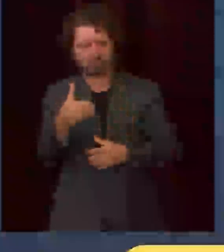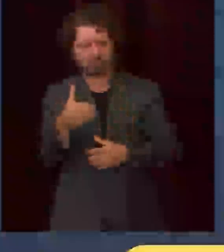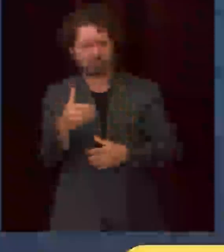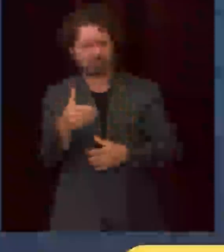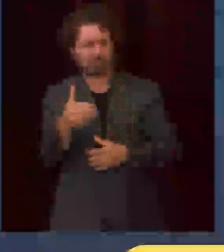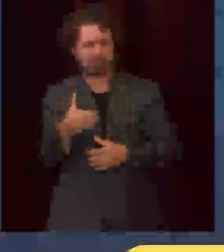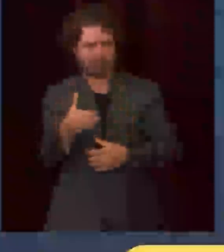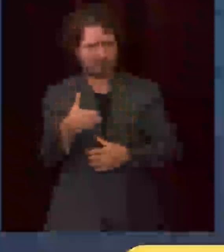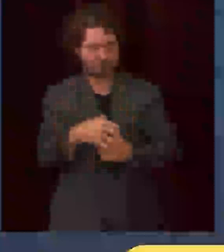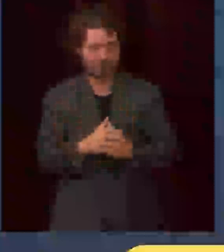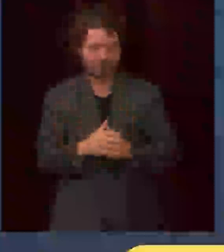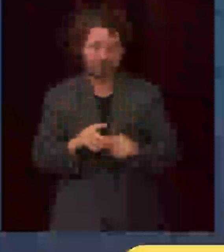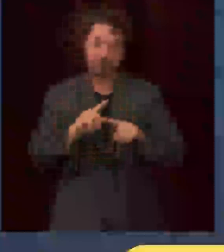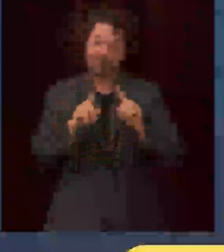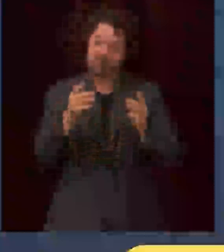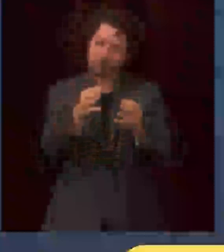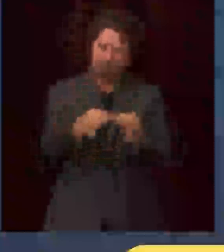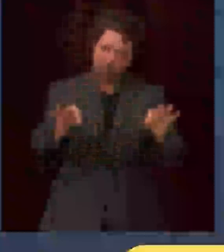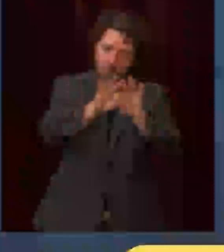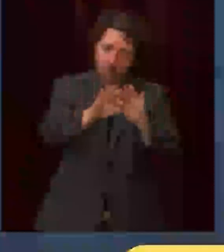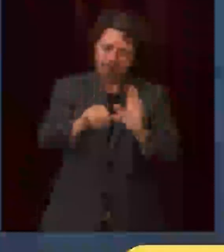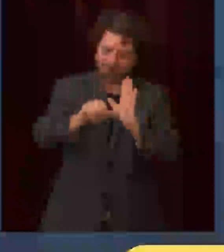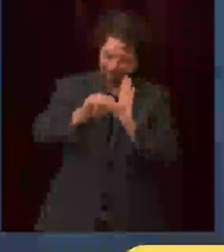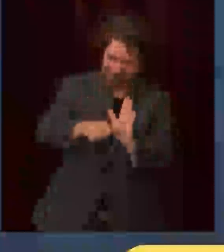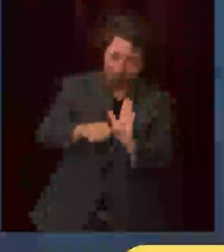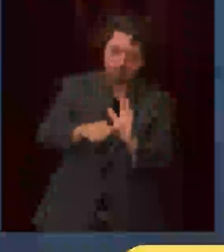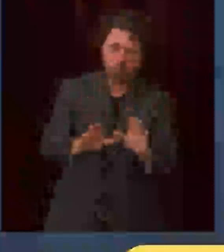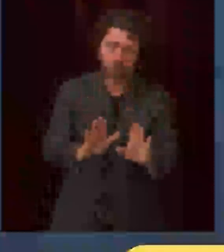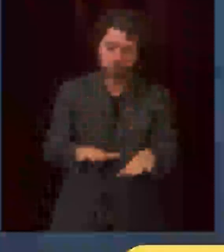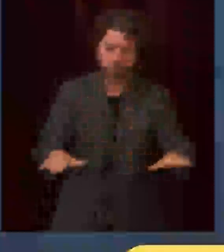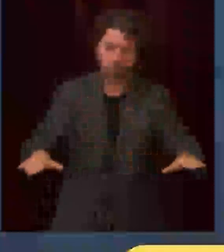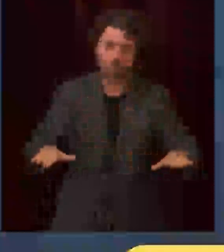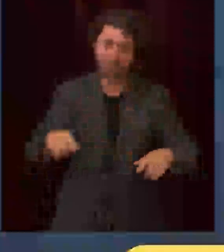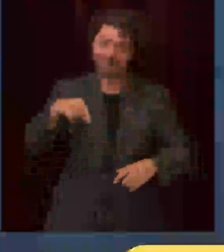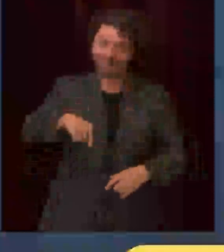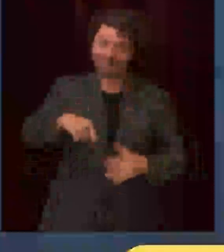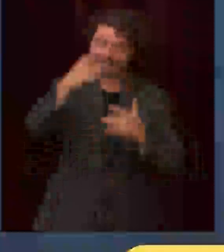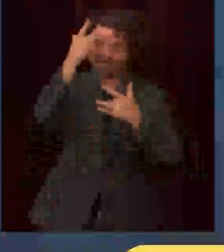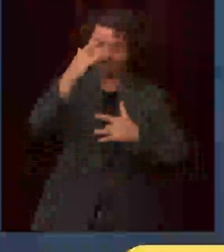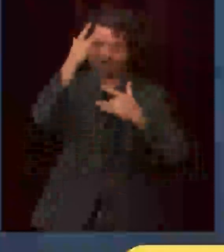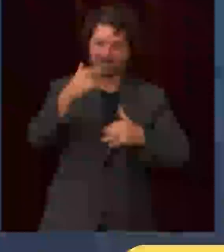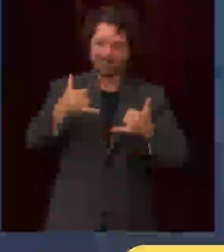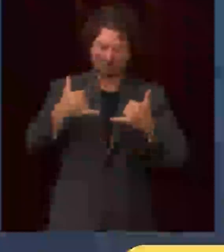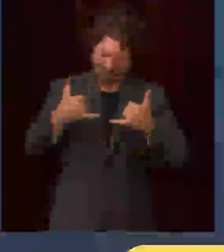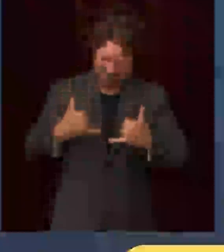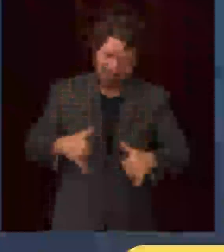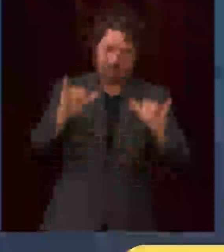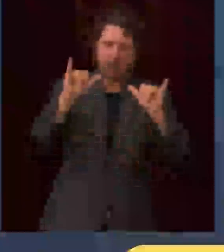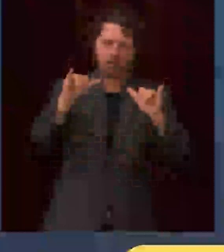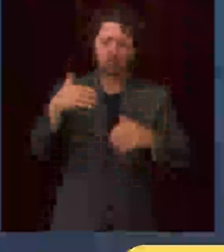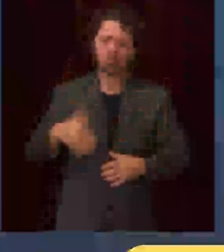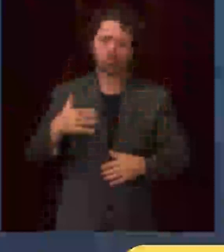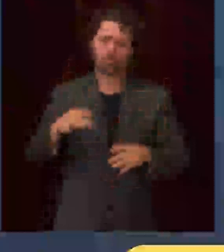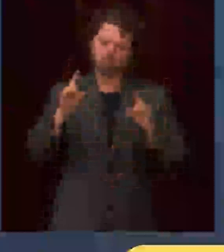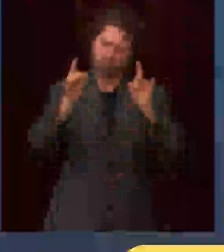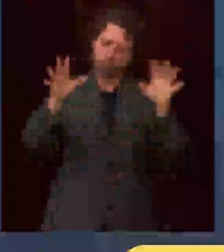dangerous, and I hope people are being cautious about their grandkids mixing it up with grandparents, particularly.